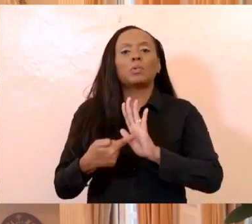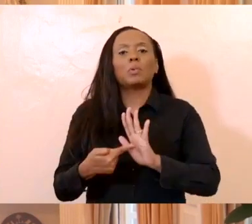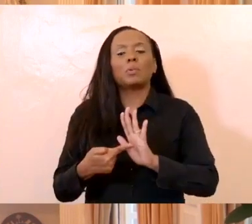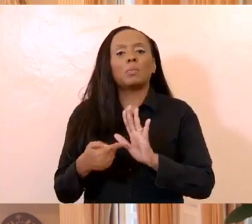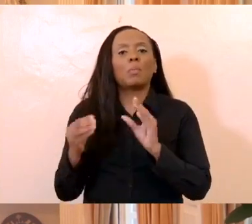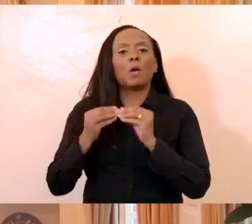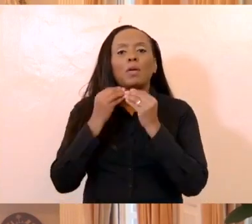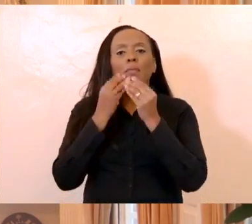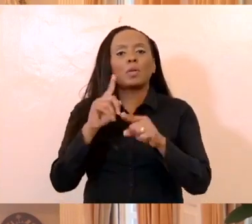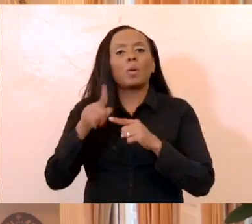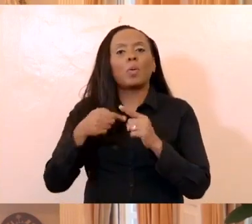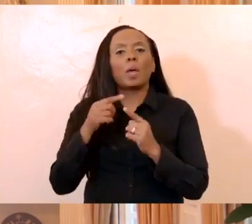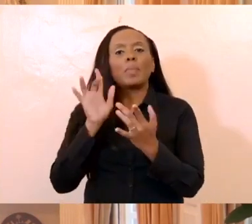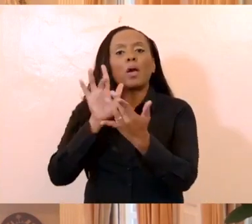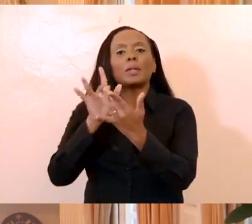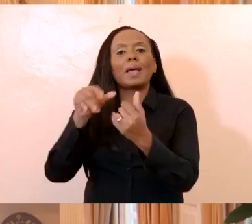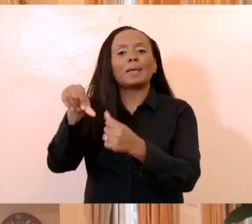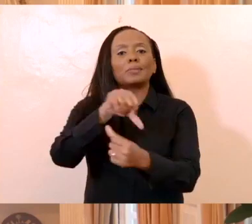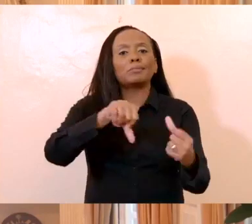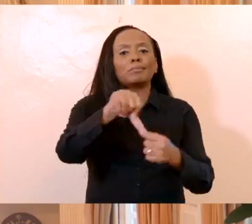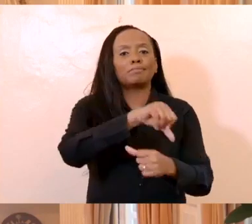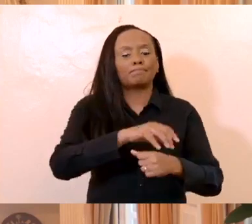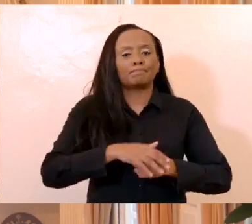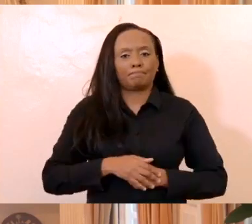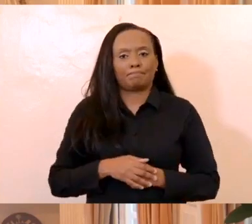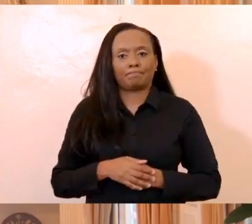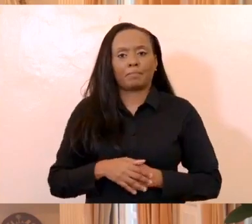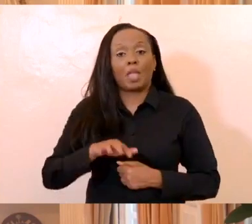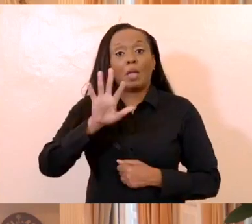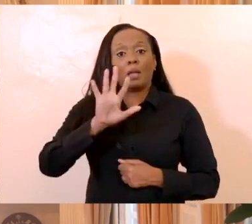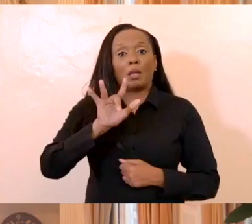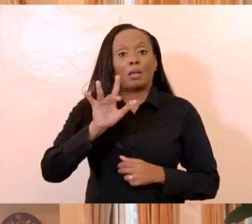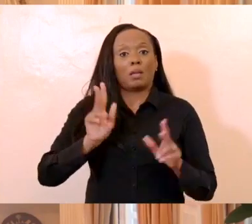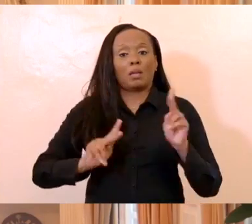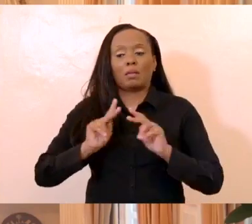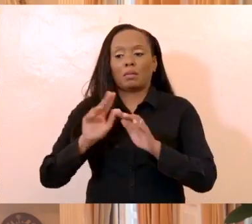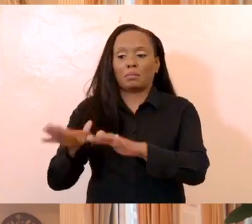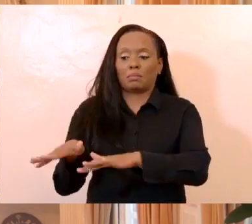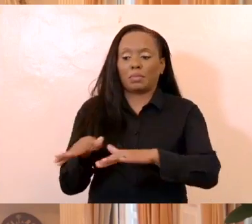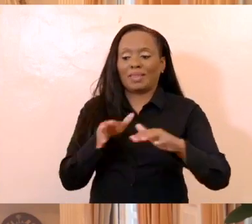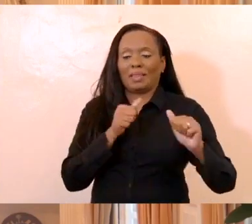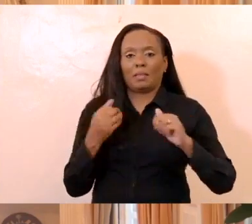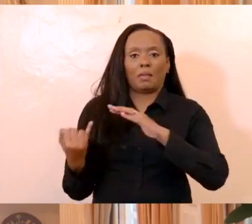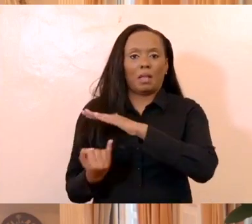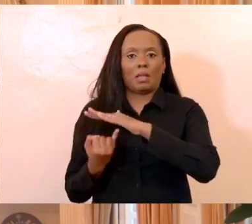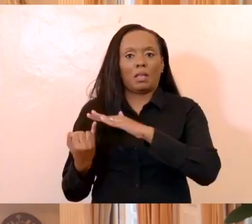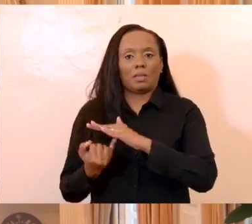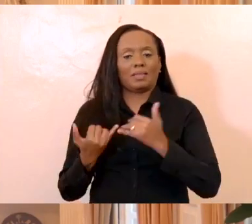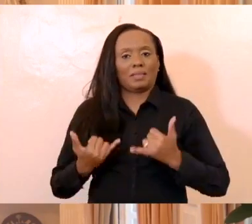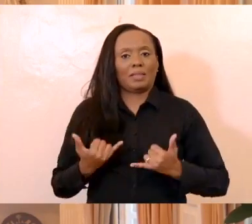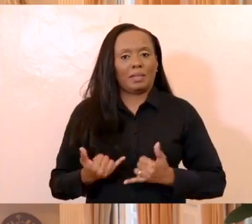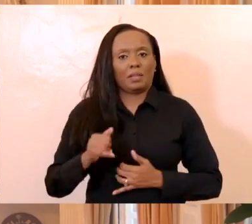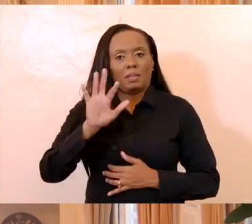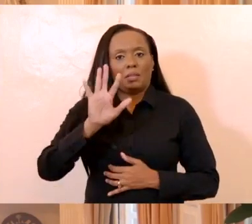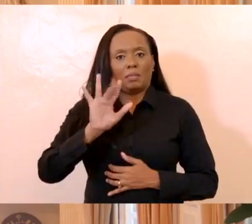information. 25 persons will be released today from our isolation facilities.